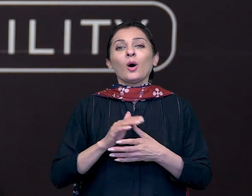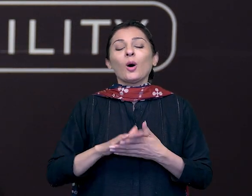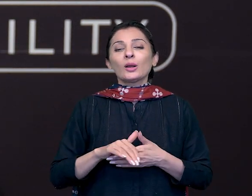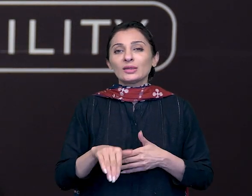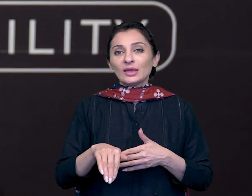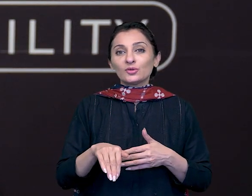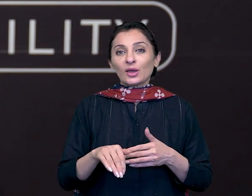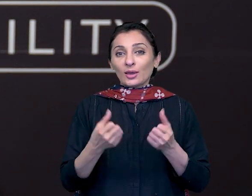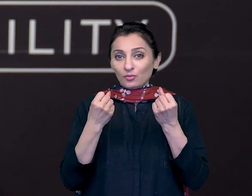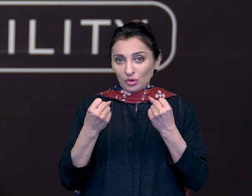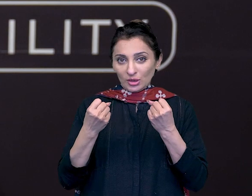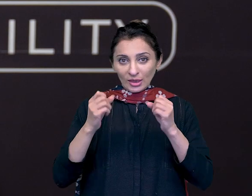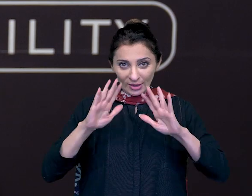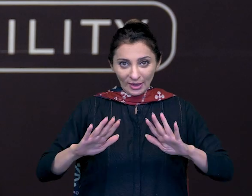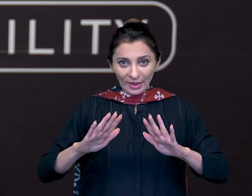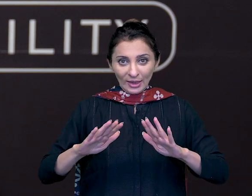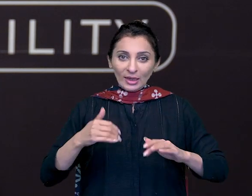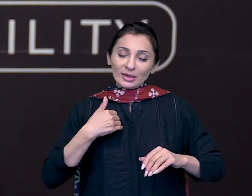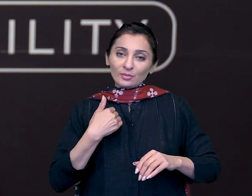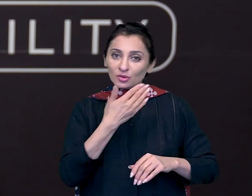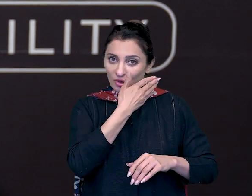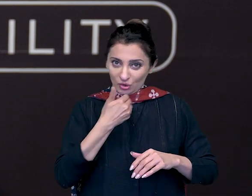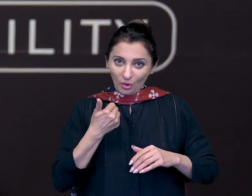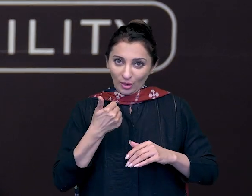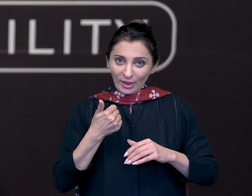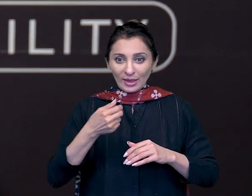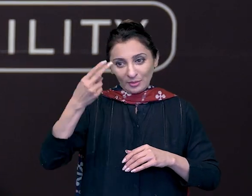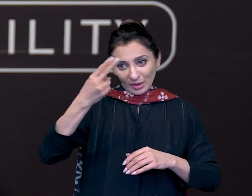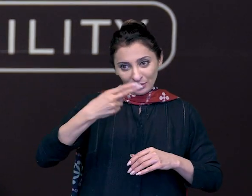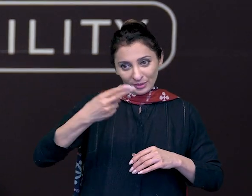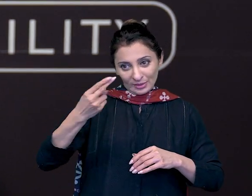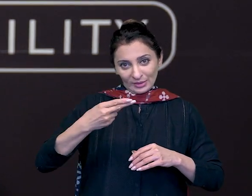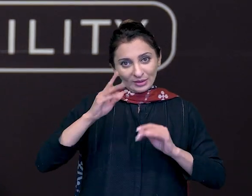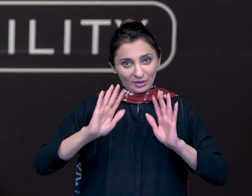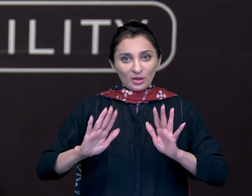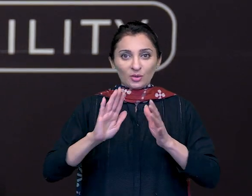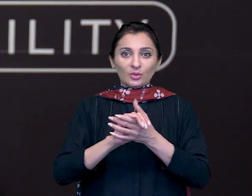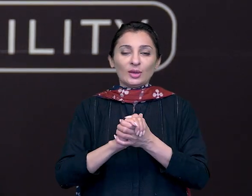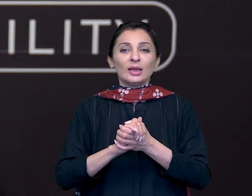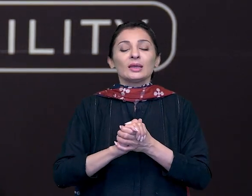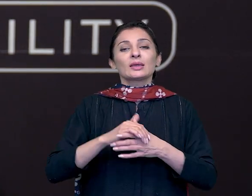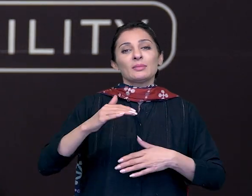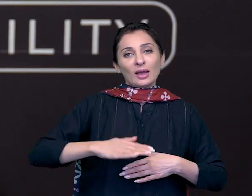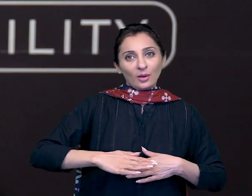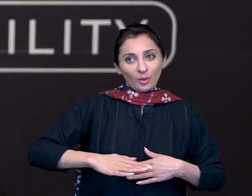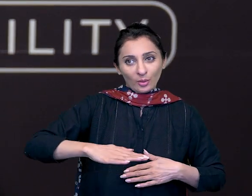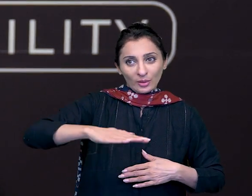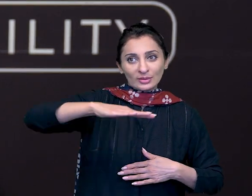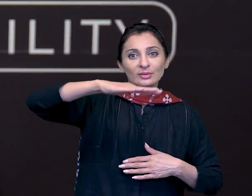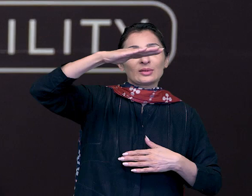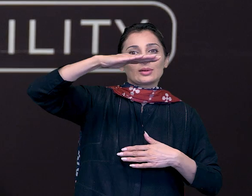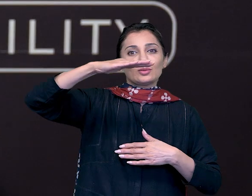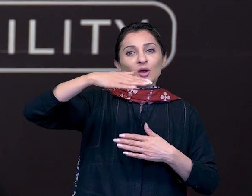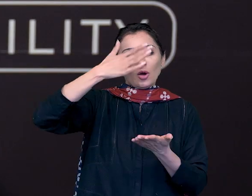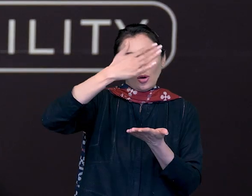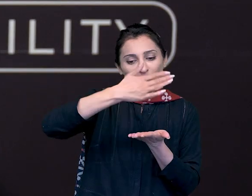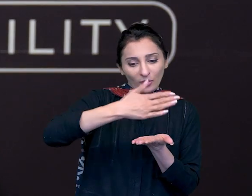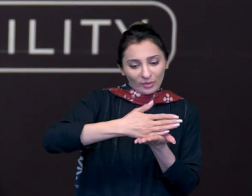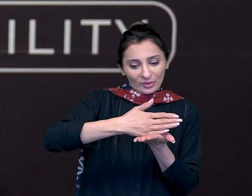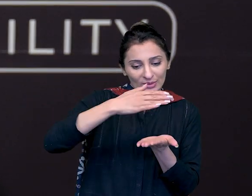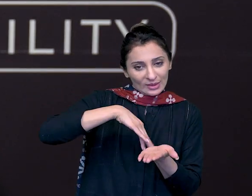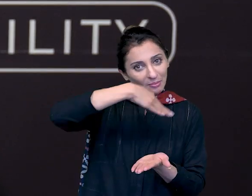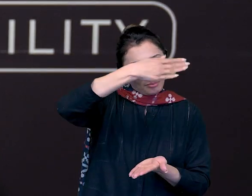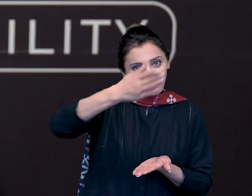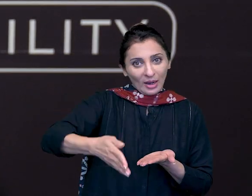it is in Ireland, it's very important that as an artist, I continue to evolve and grow and expand beyond boundaries